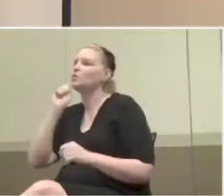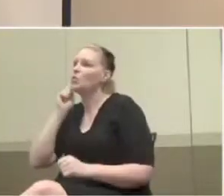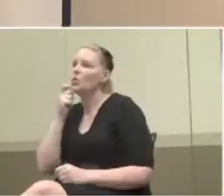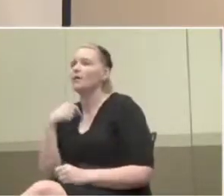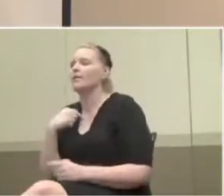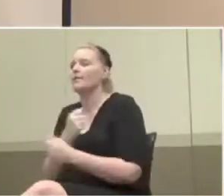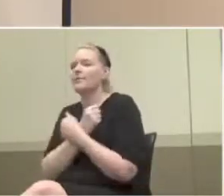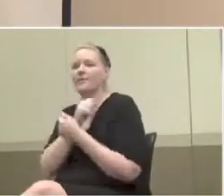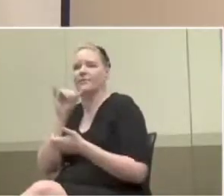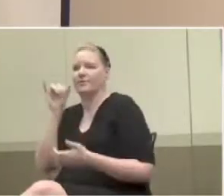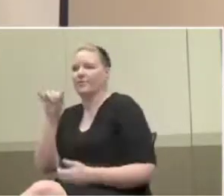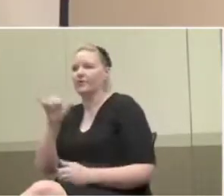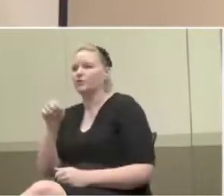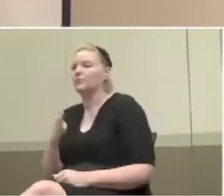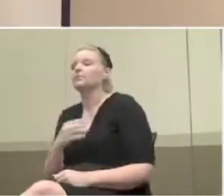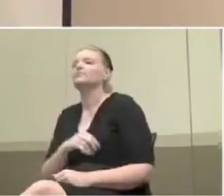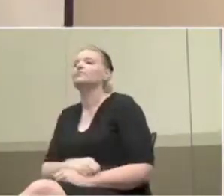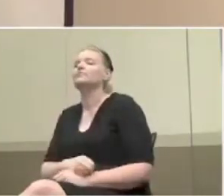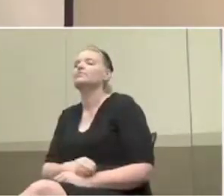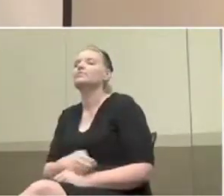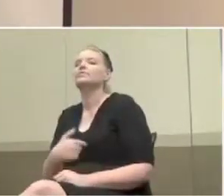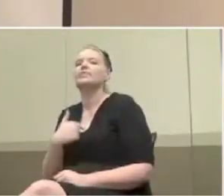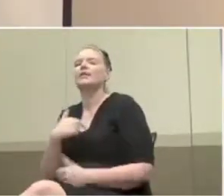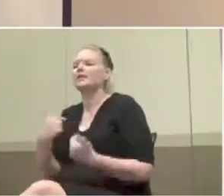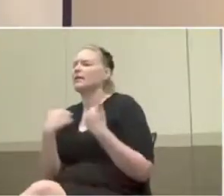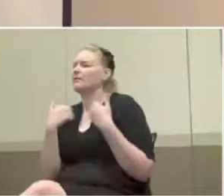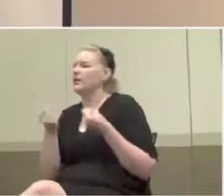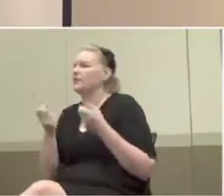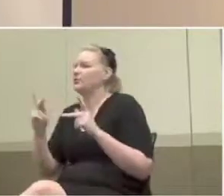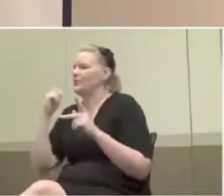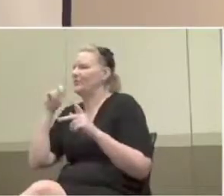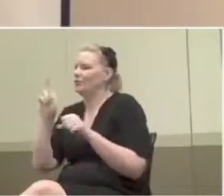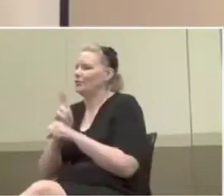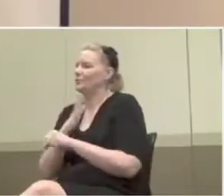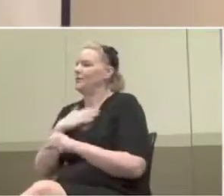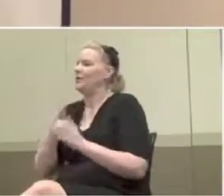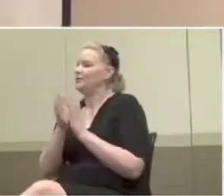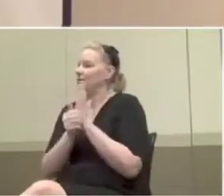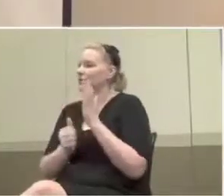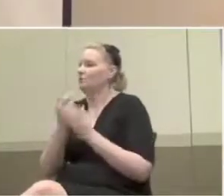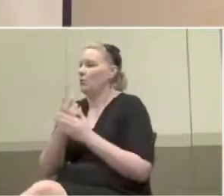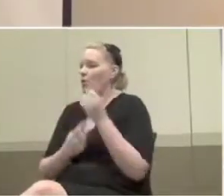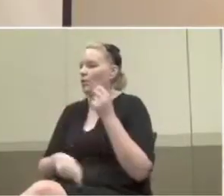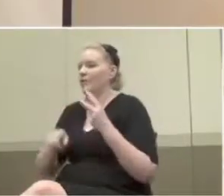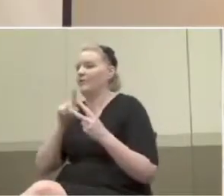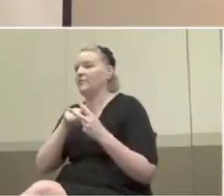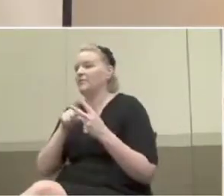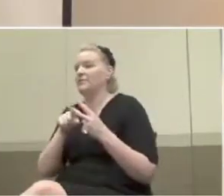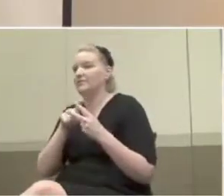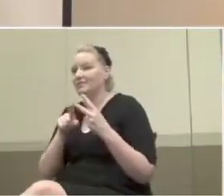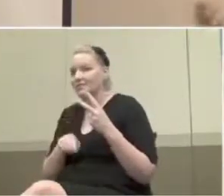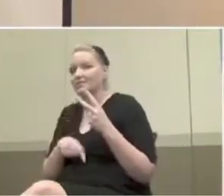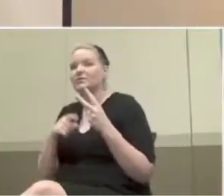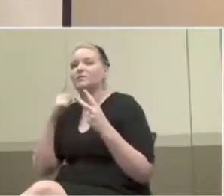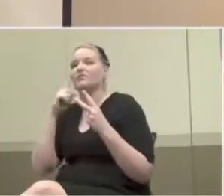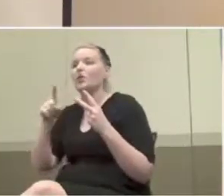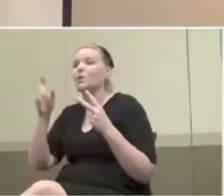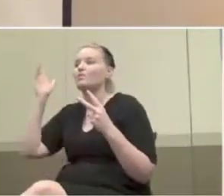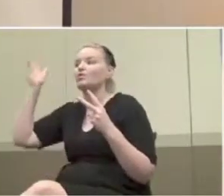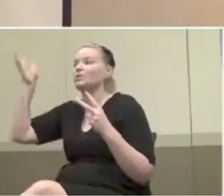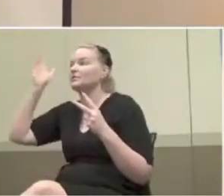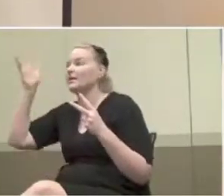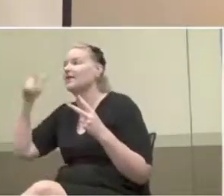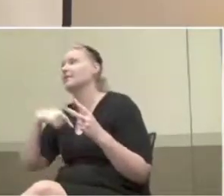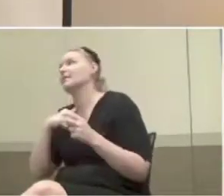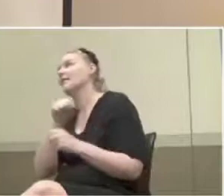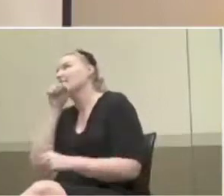it. It gave me the opportunity to use both of my skill sets, being able to present well, which I